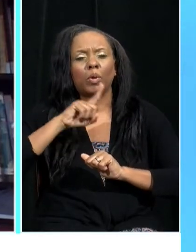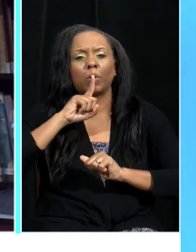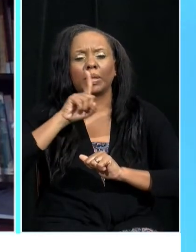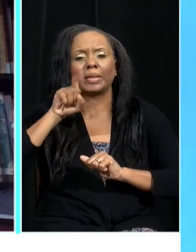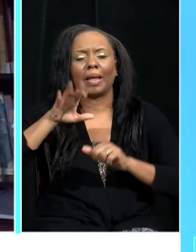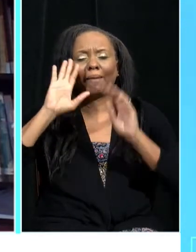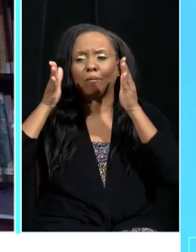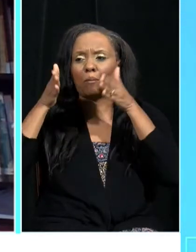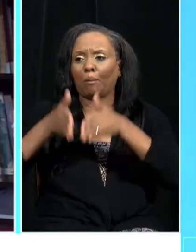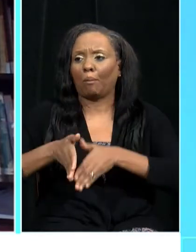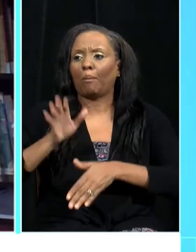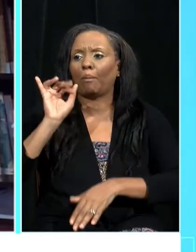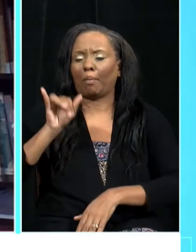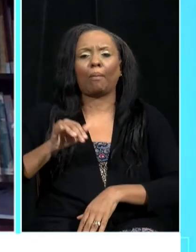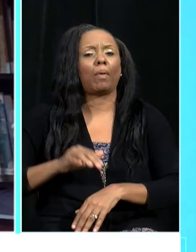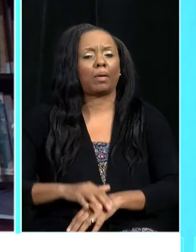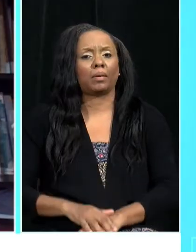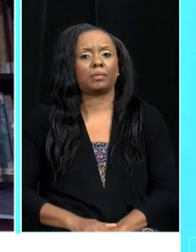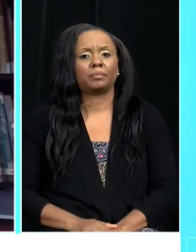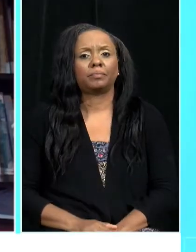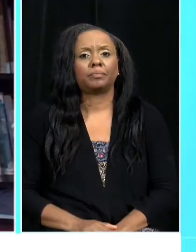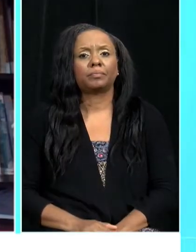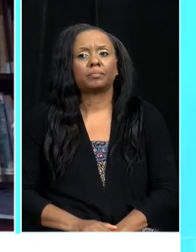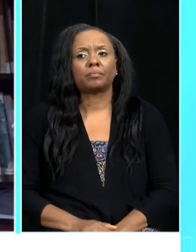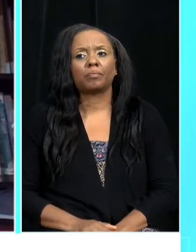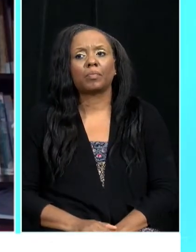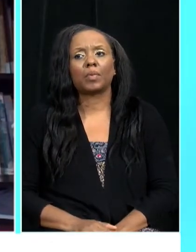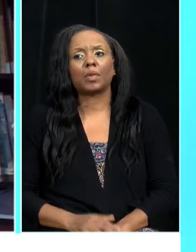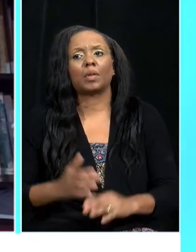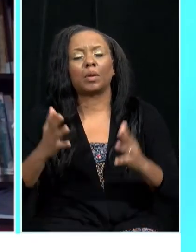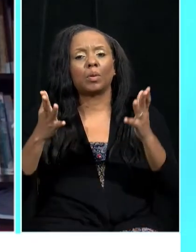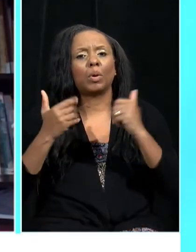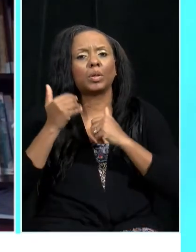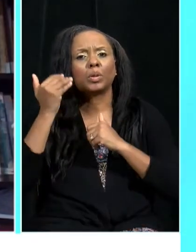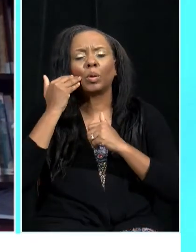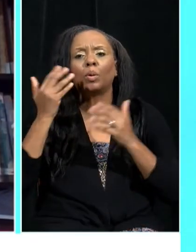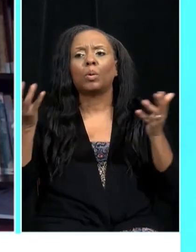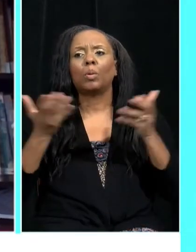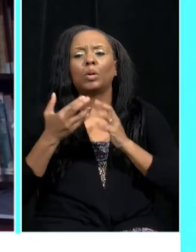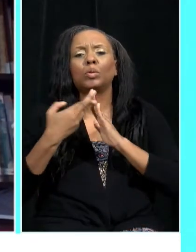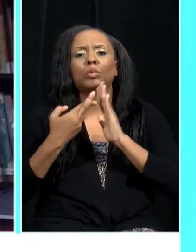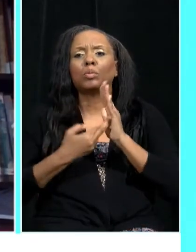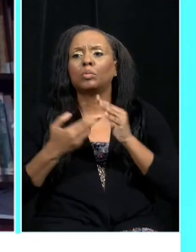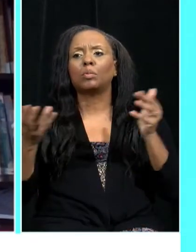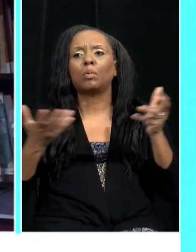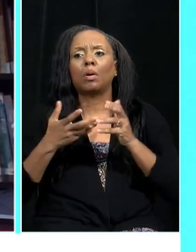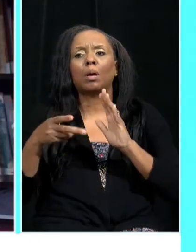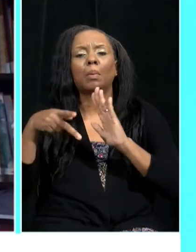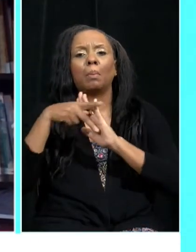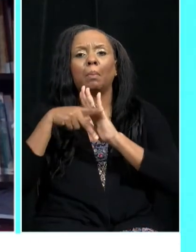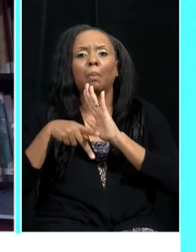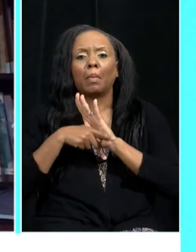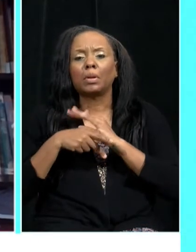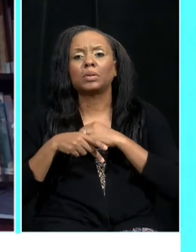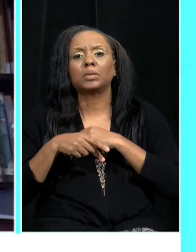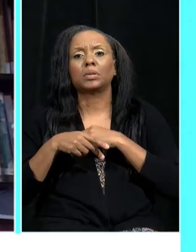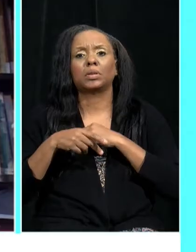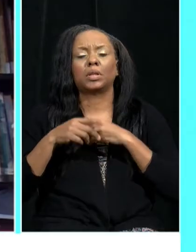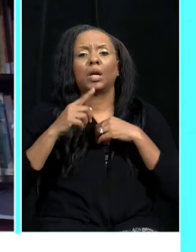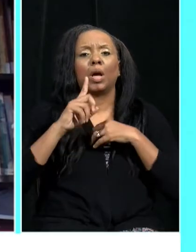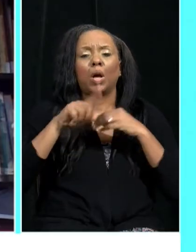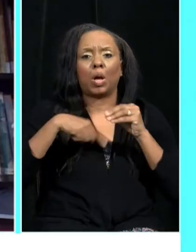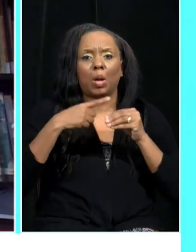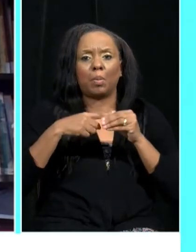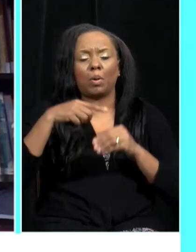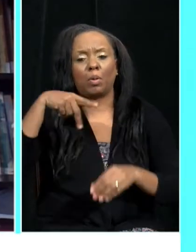to what is the policy in terms of how the unfunded pension element for public servants